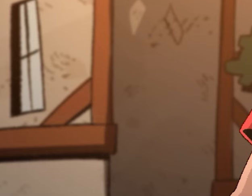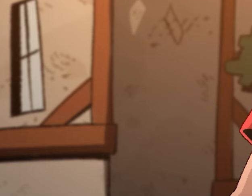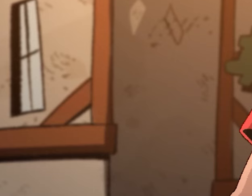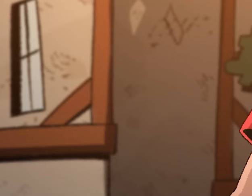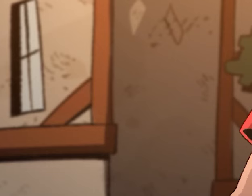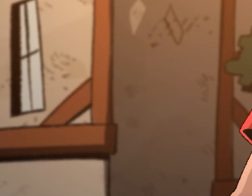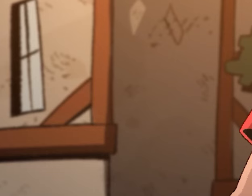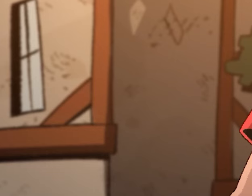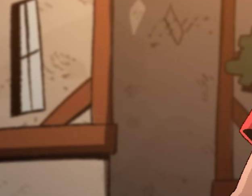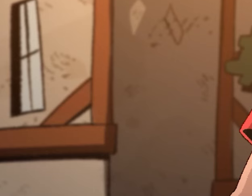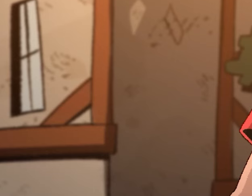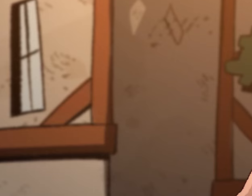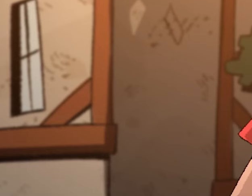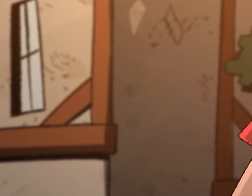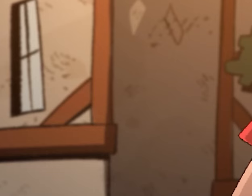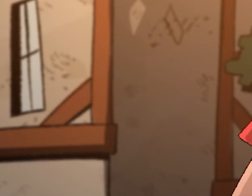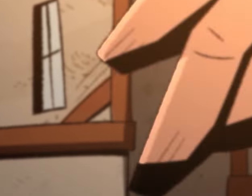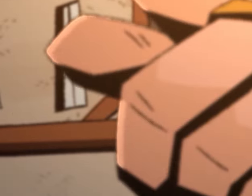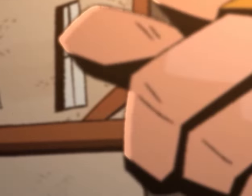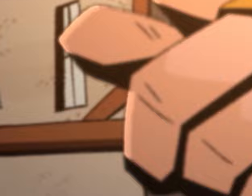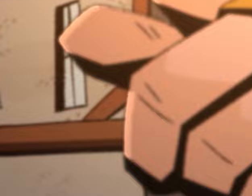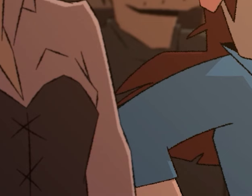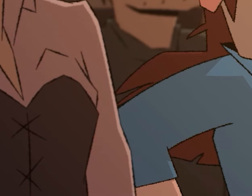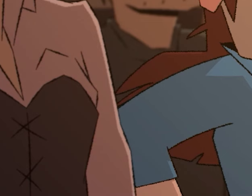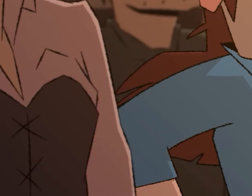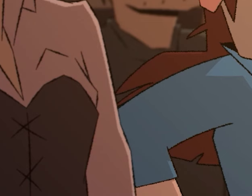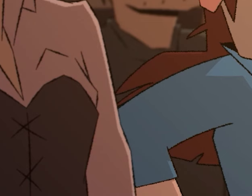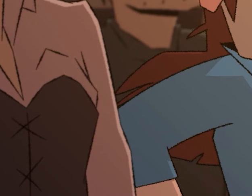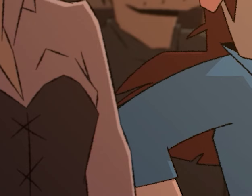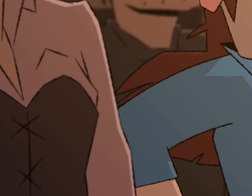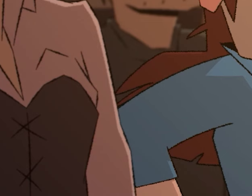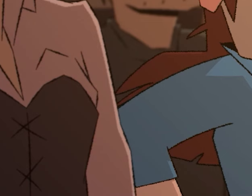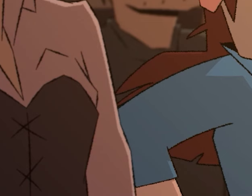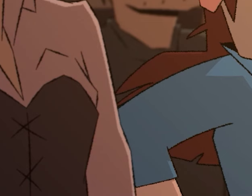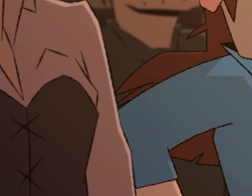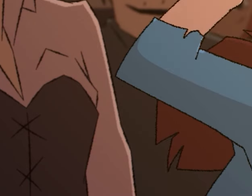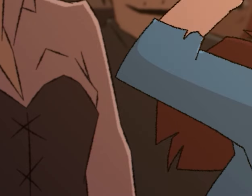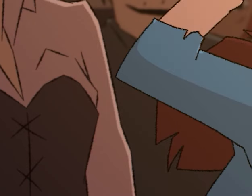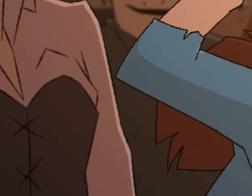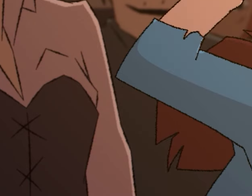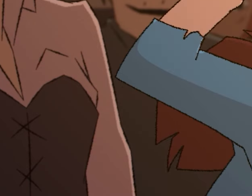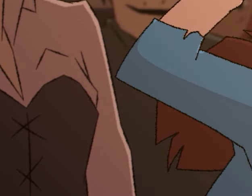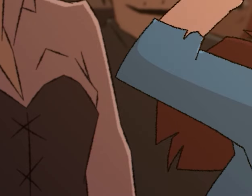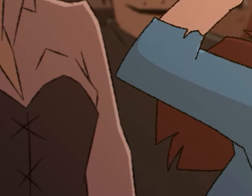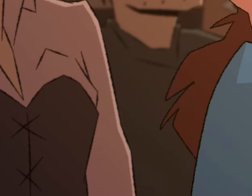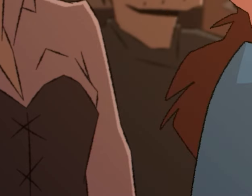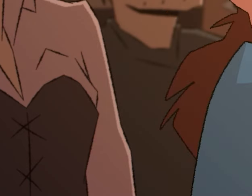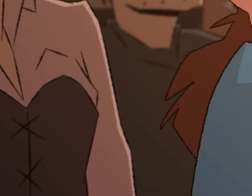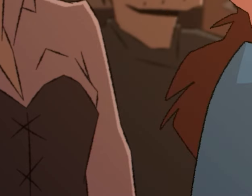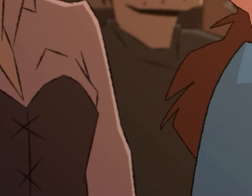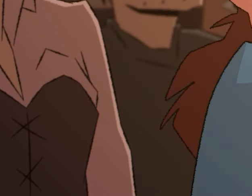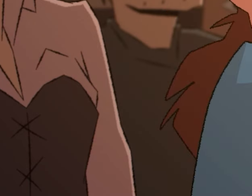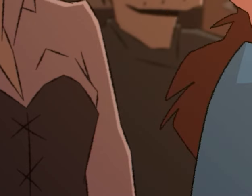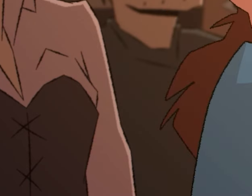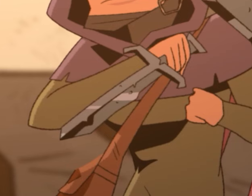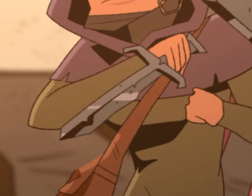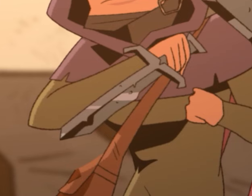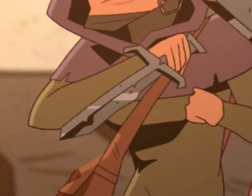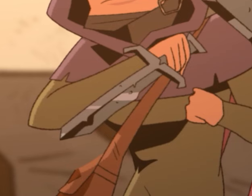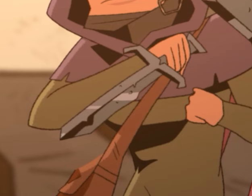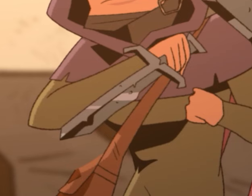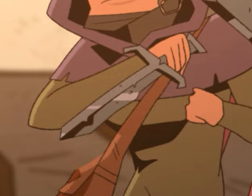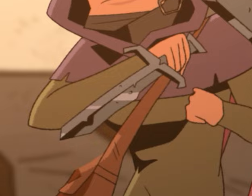Because I'm a hero, and I'm here to protect you. Oh, cut the crap! You're no hero! Obviously, they did all the